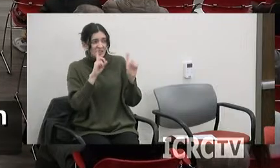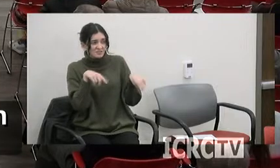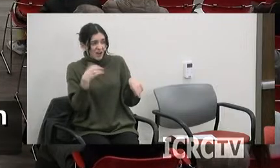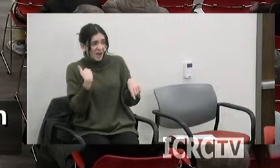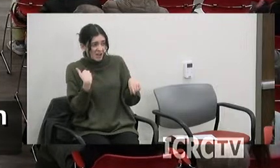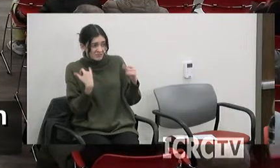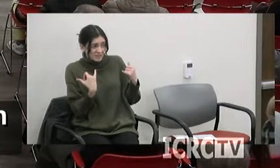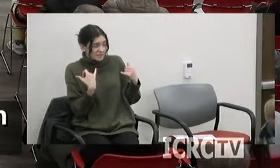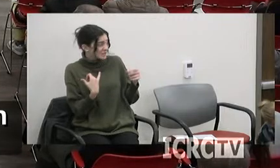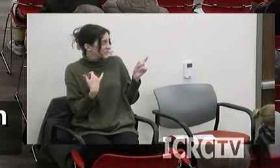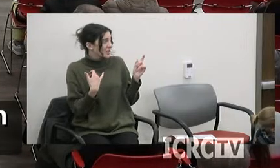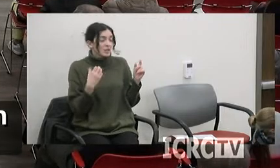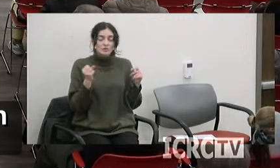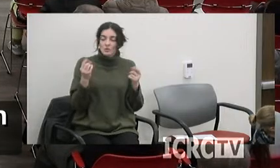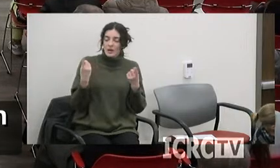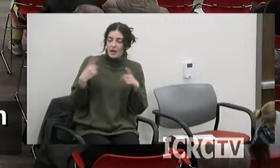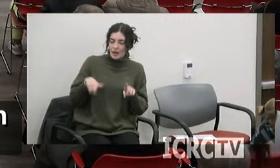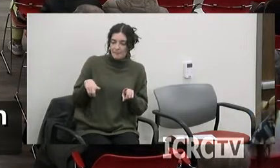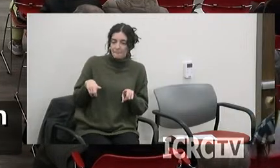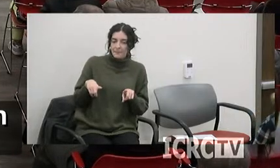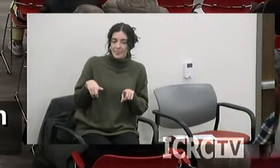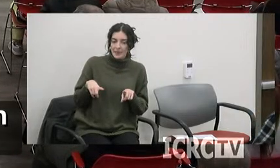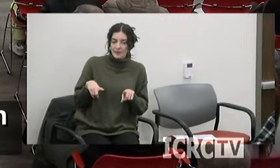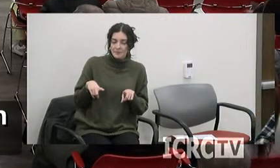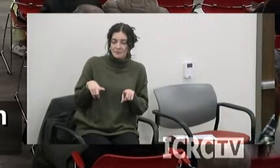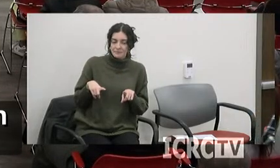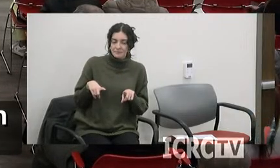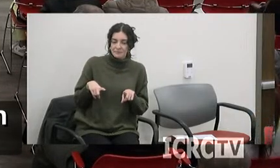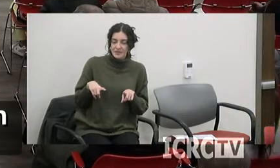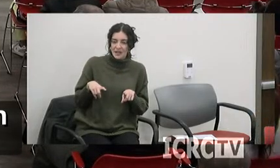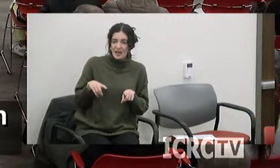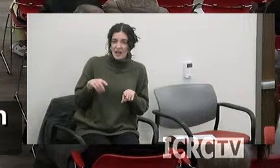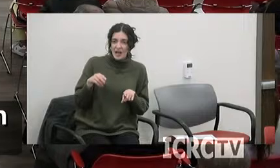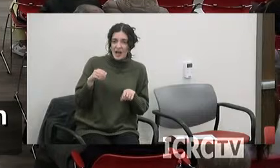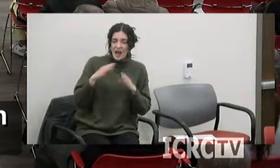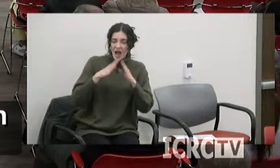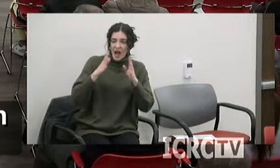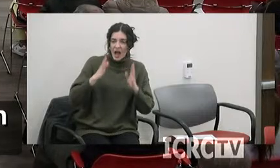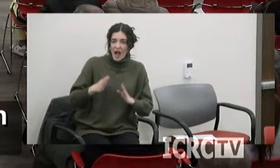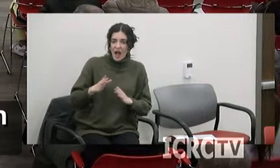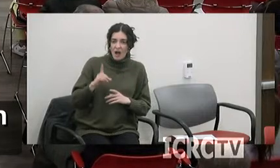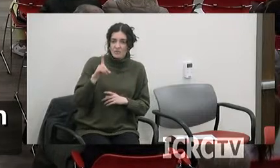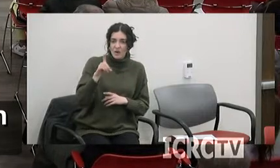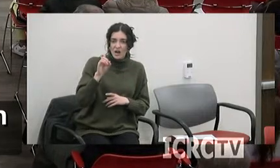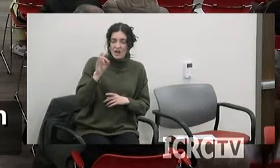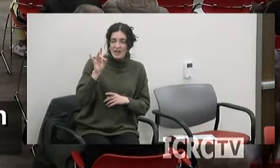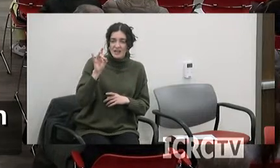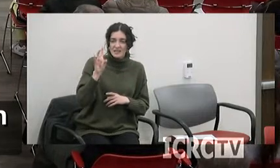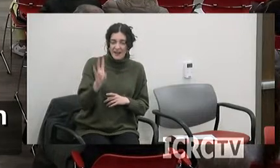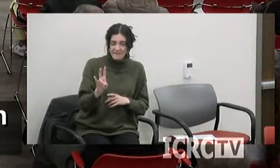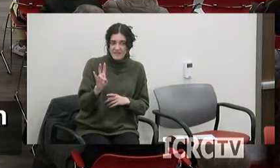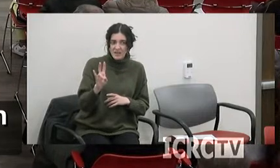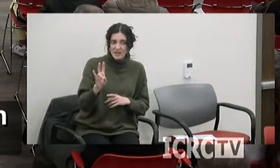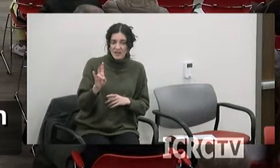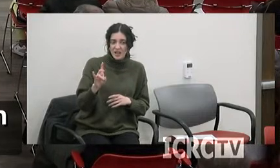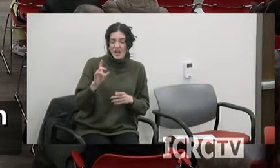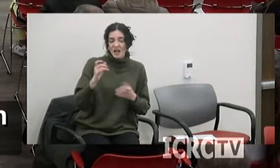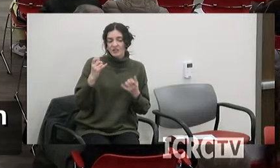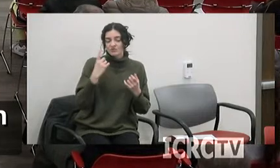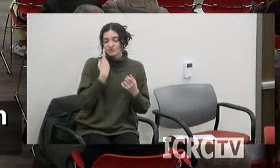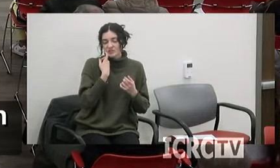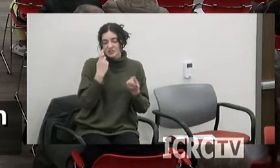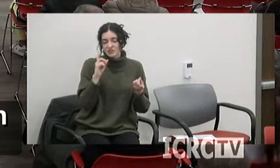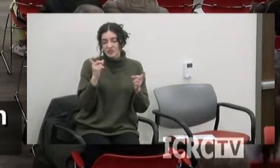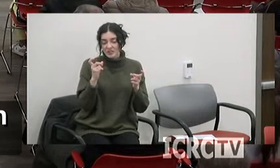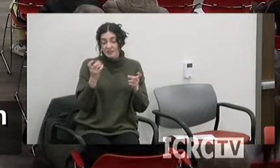House Bill 187 has gone through some changes, and that was really we were